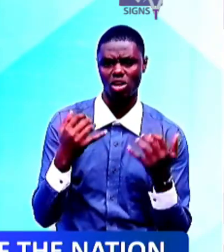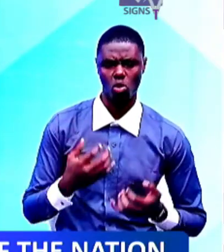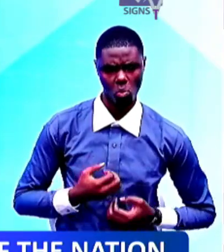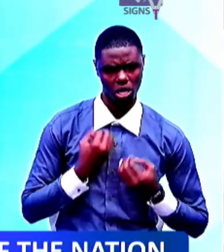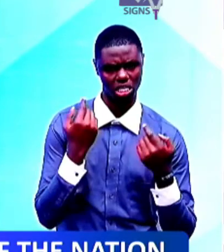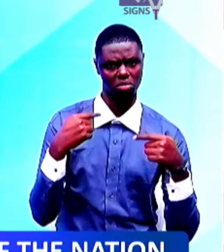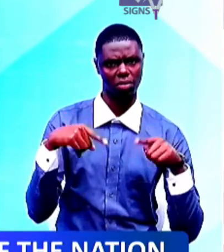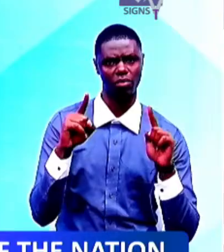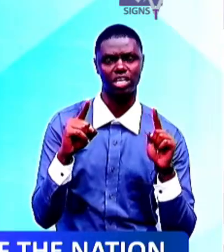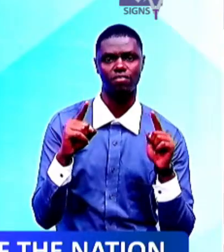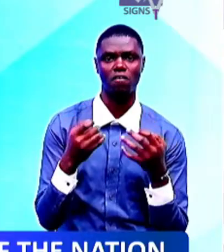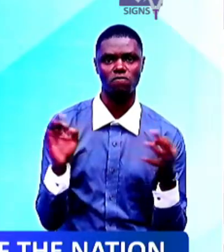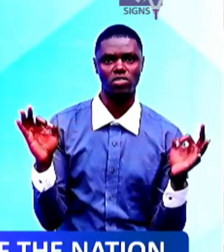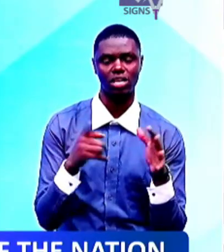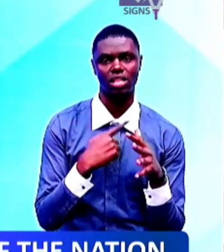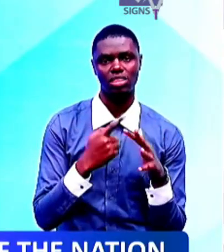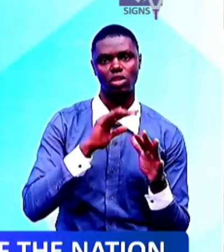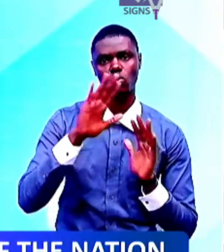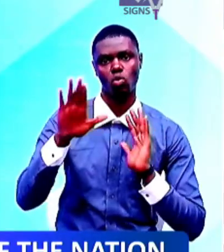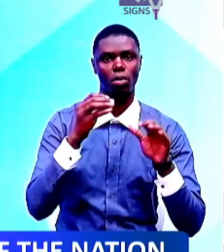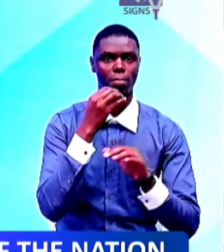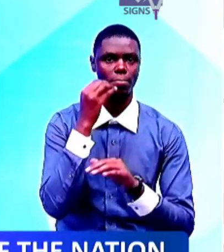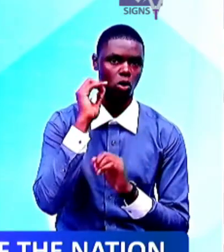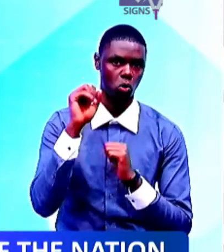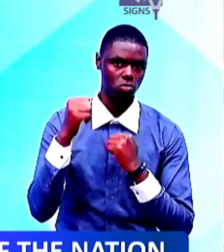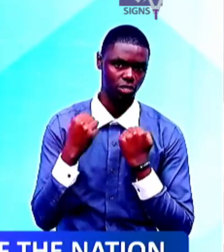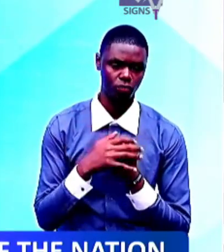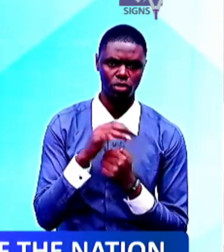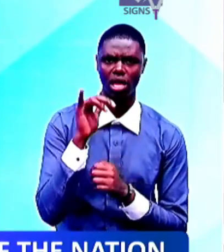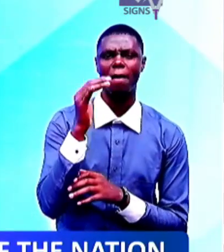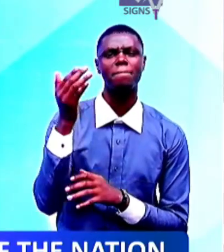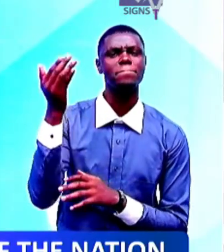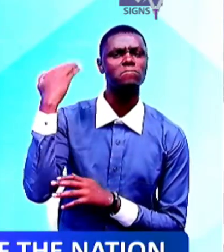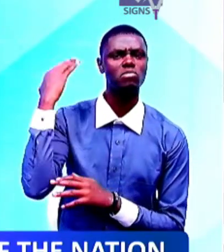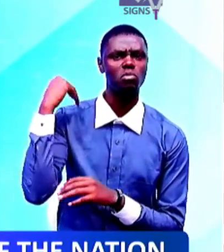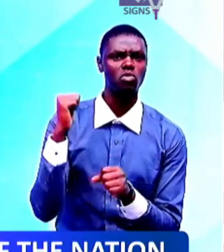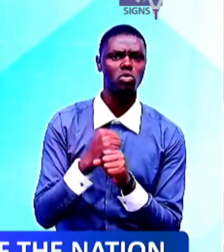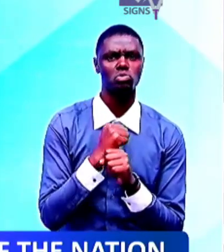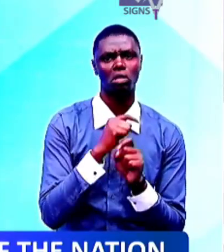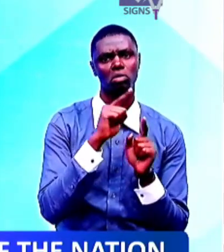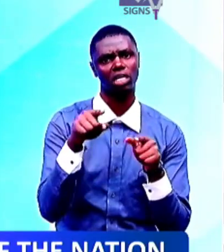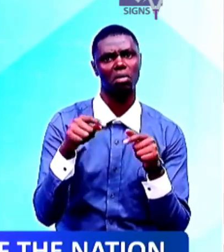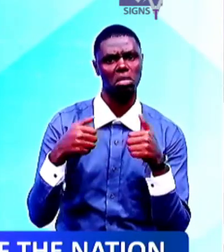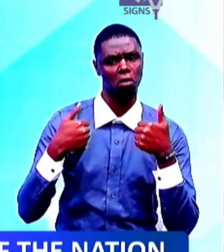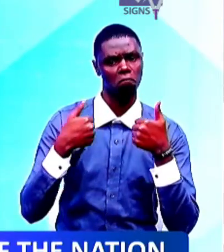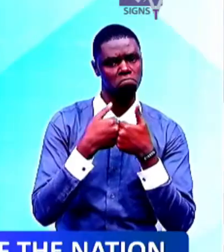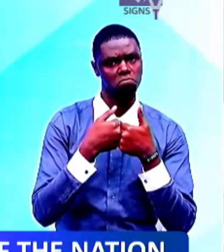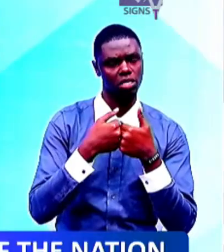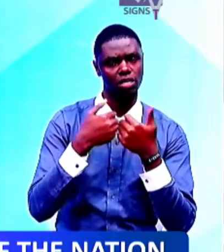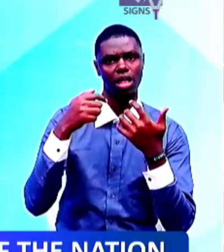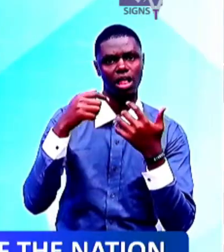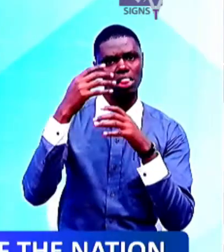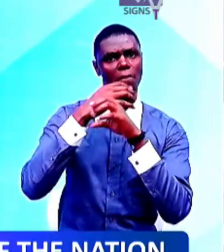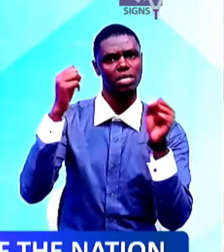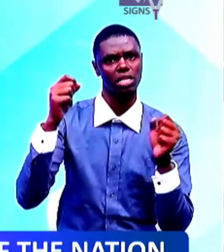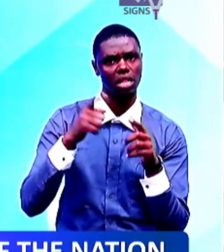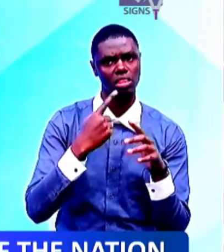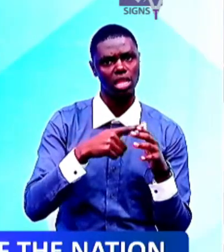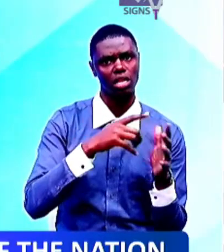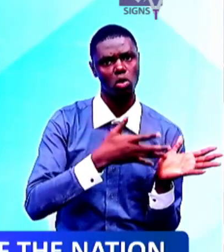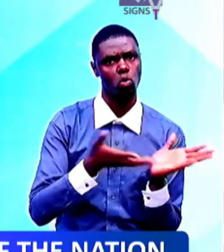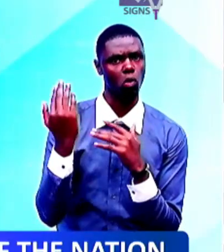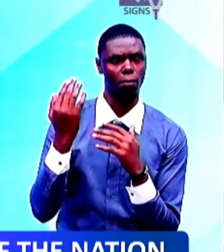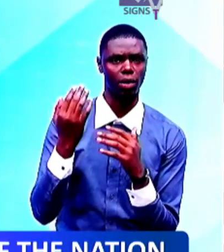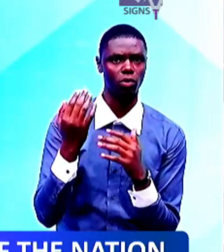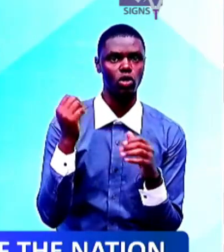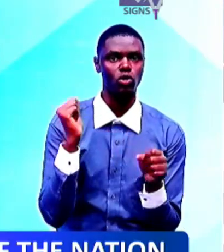ourselves freely and you go back safely. Yeah. Those days you cannot come here and challenge the president or the government and you go back home, you leave this